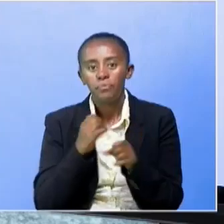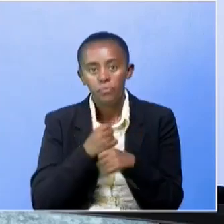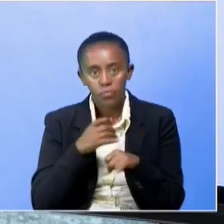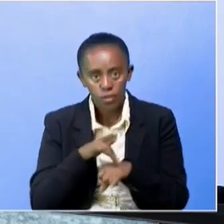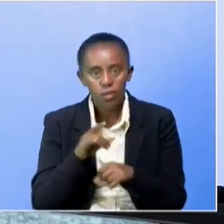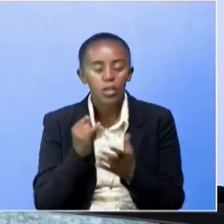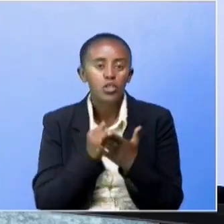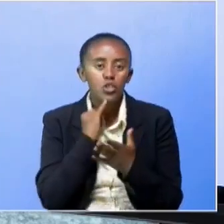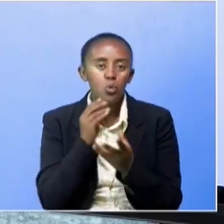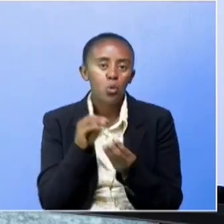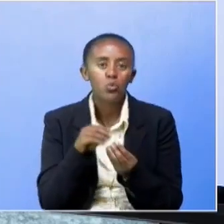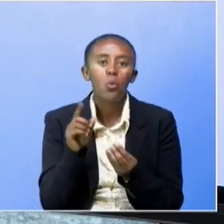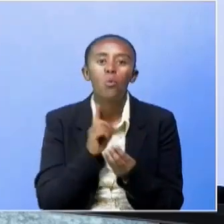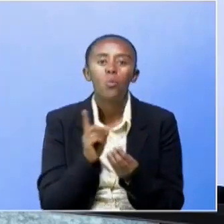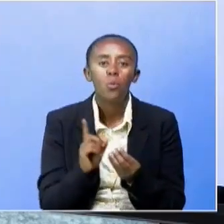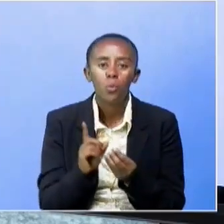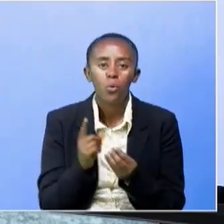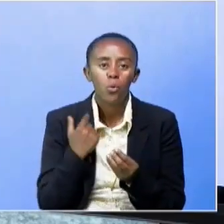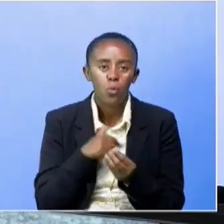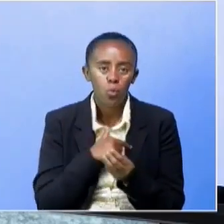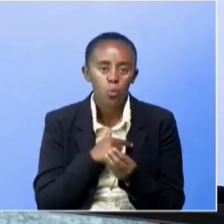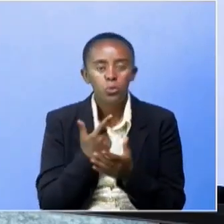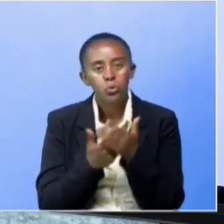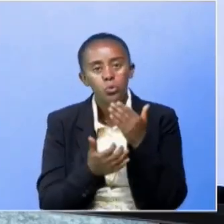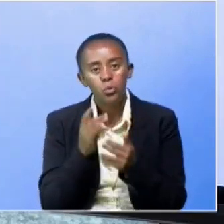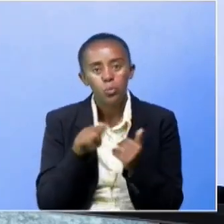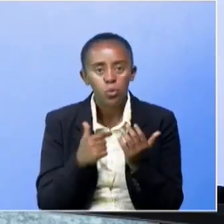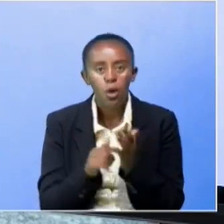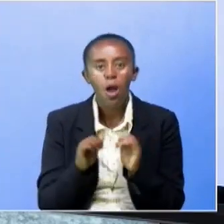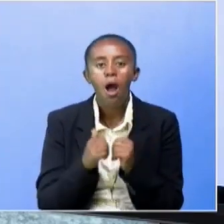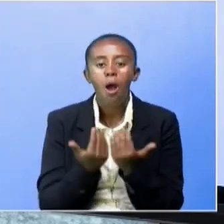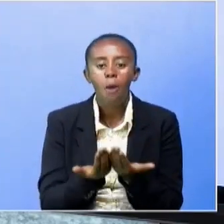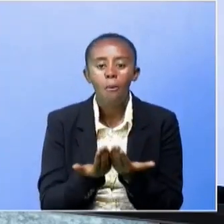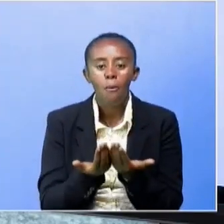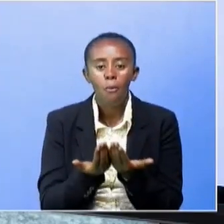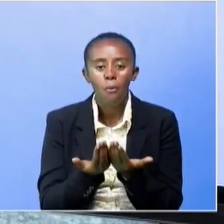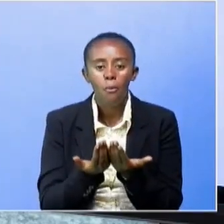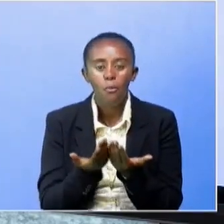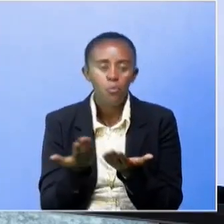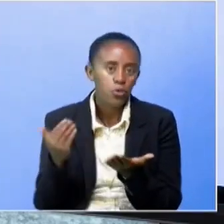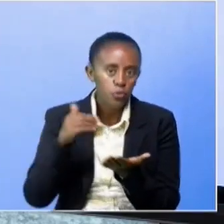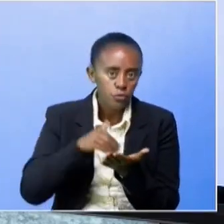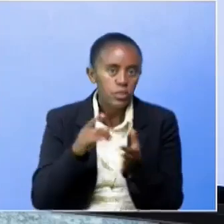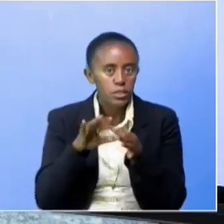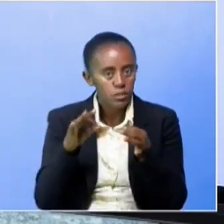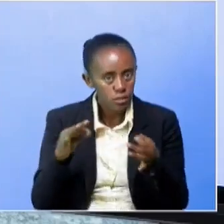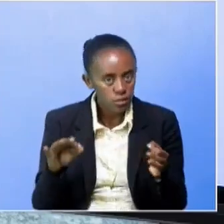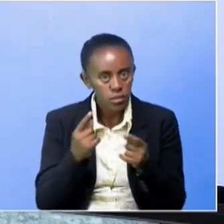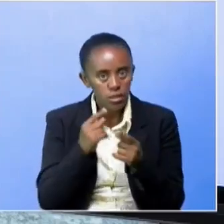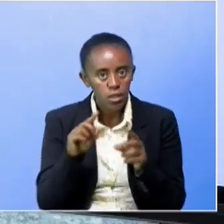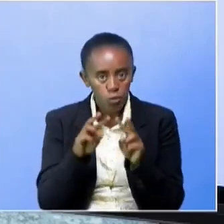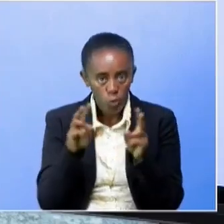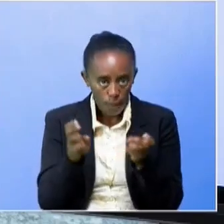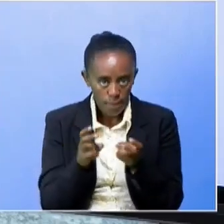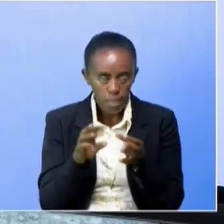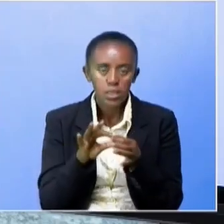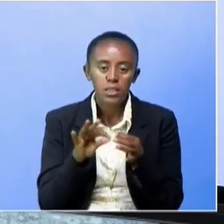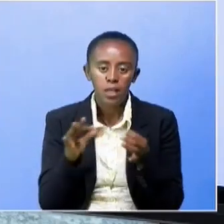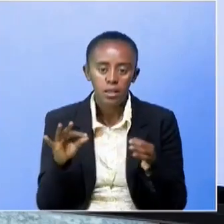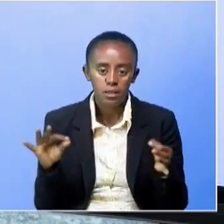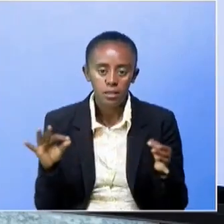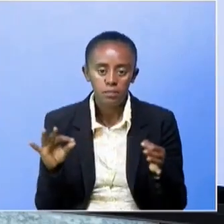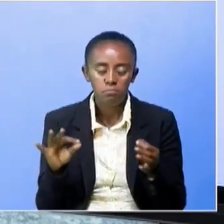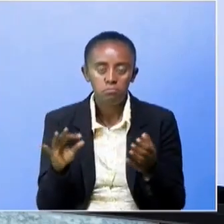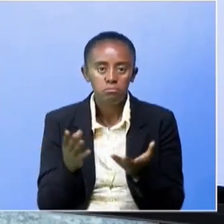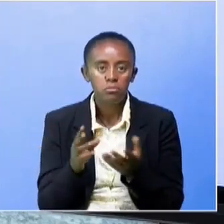is also what? We also talked about how it restates the topic sentence. So